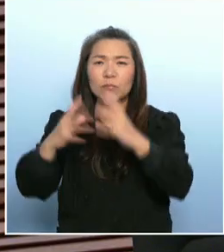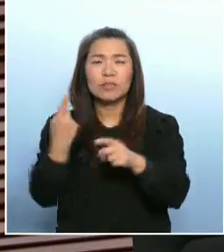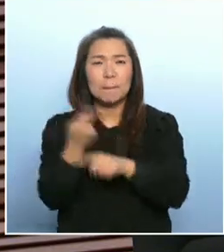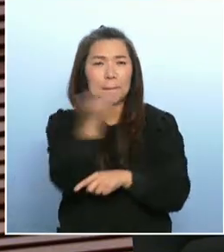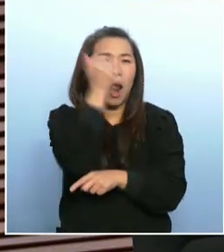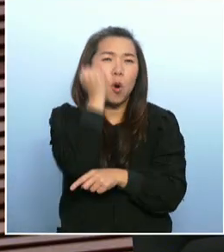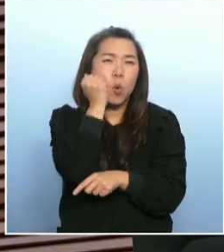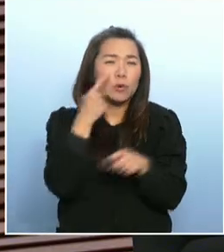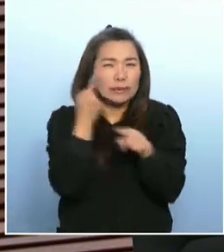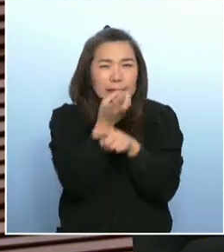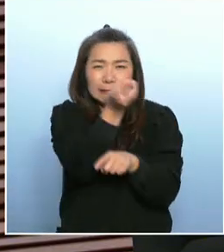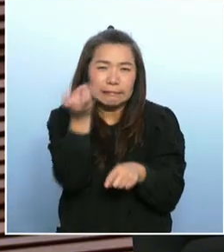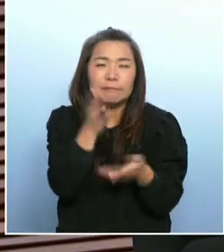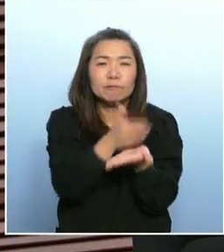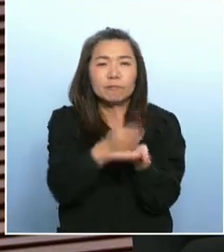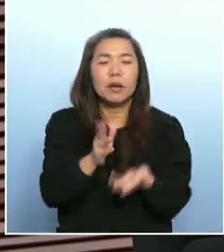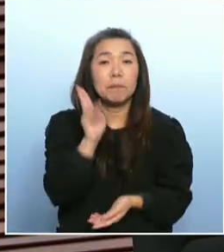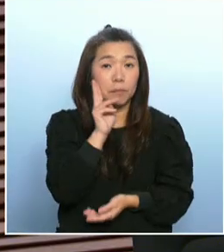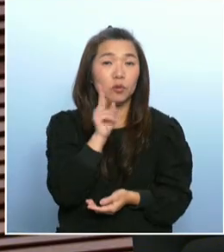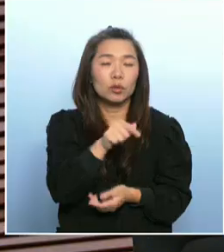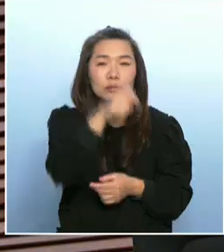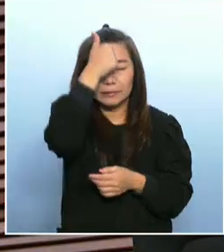Residential care homes for the persons with disabilities